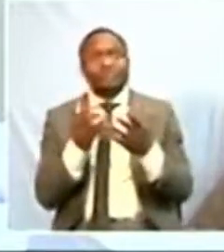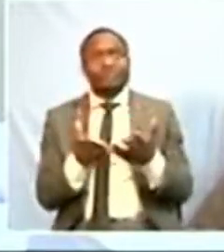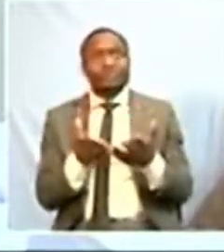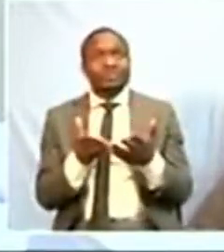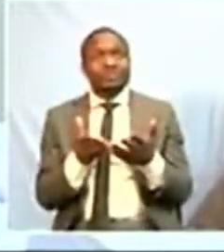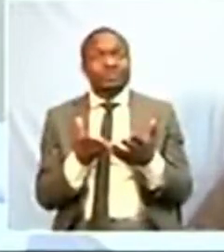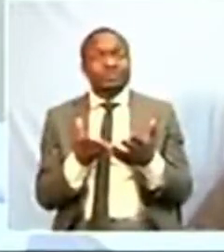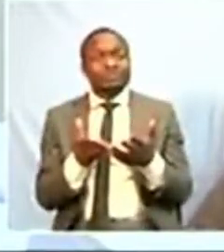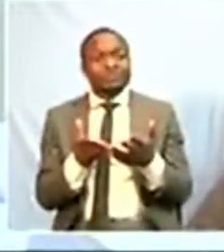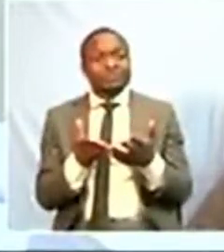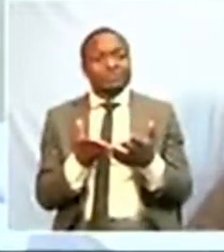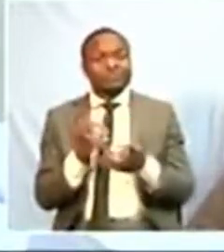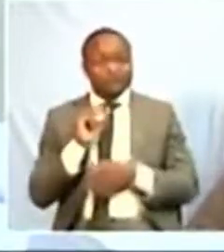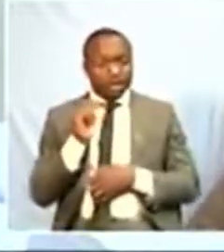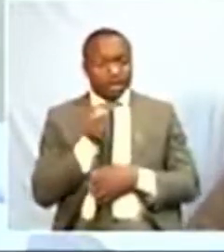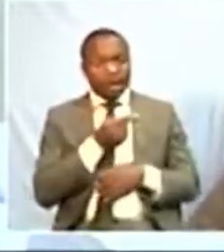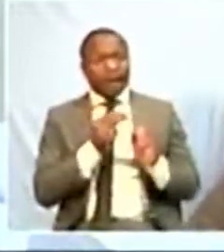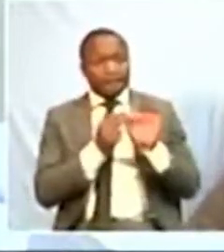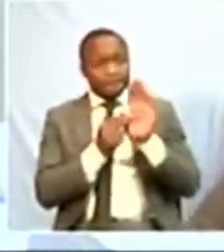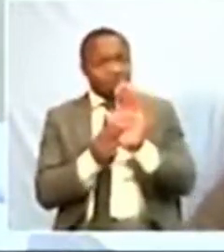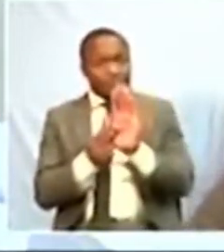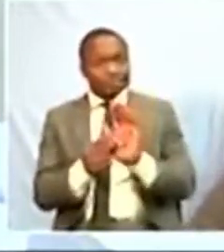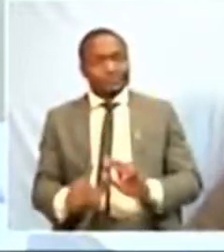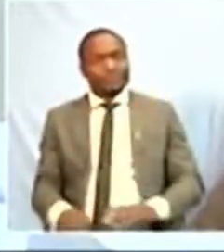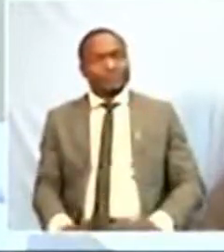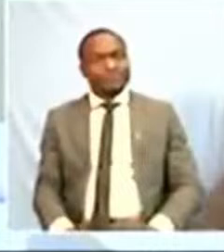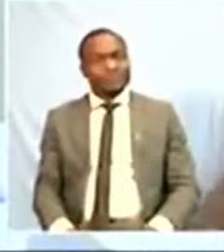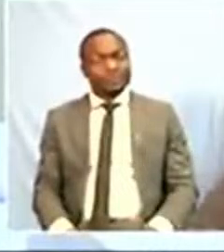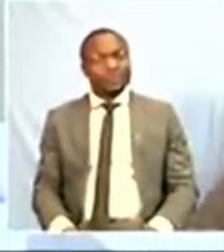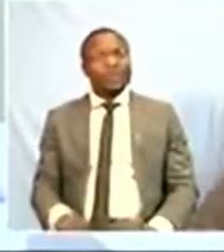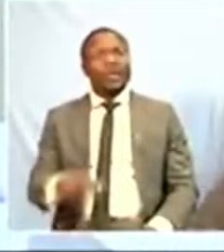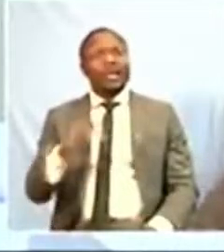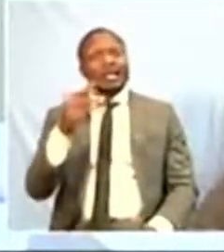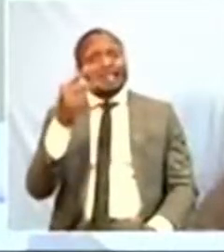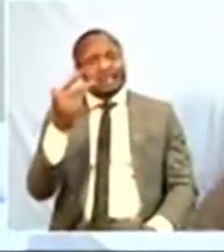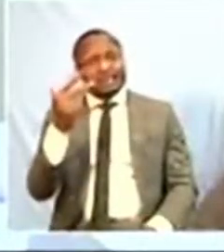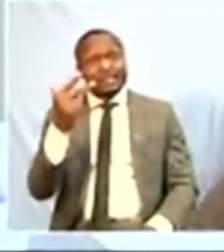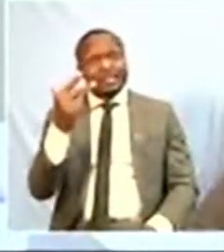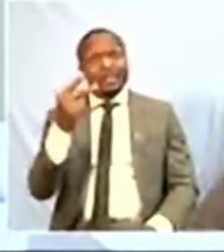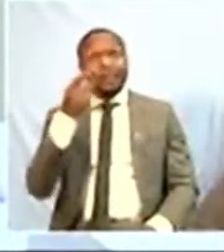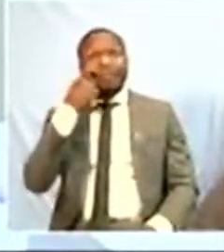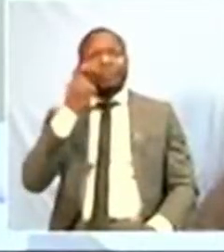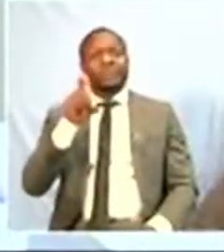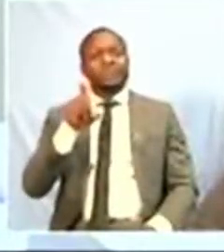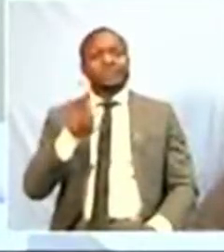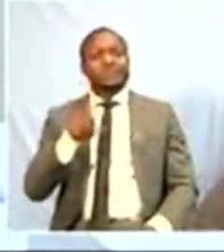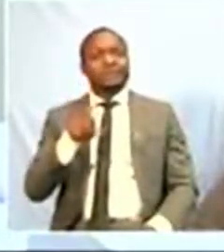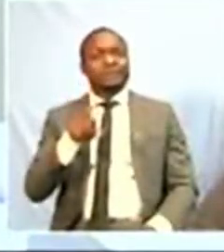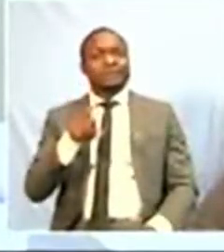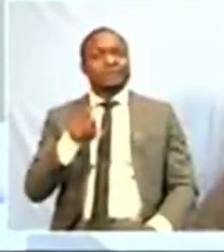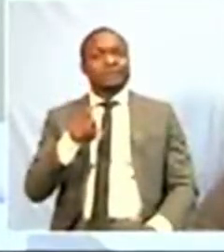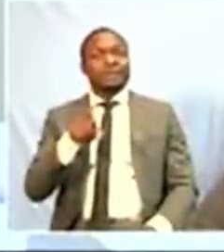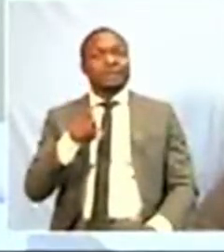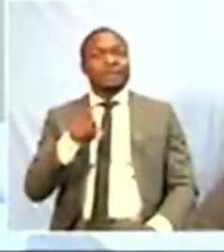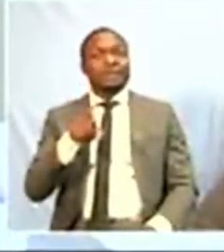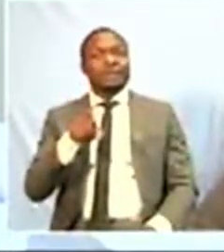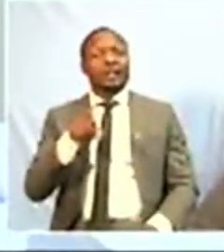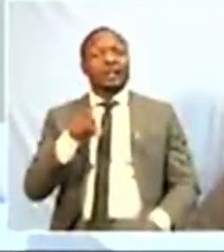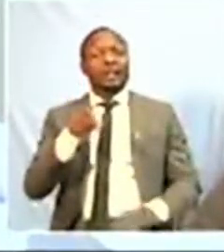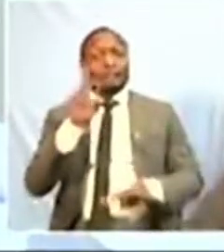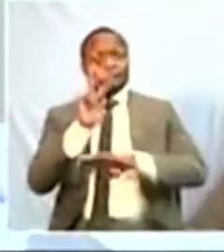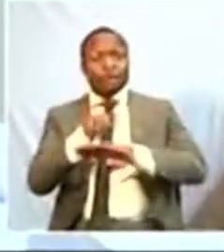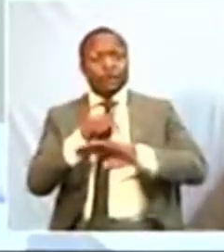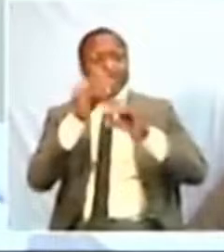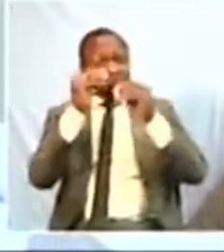Earlier on, we indicated that on the 3 directives, that you should have a project delivered on